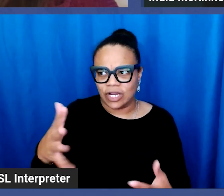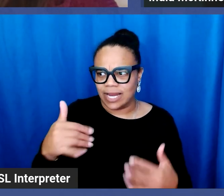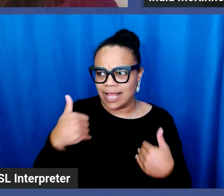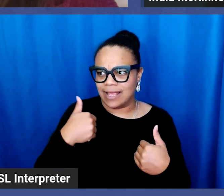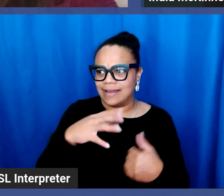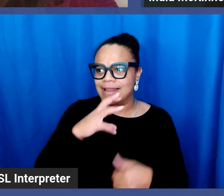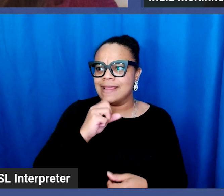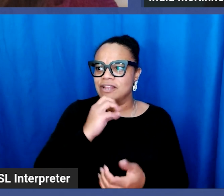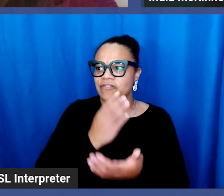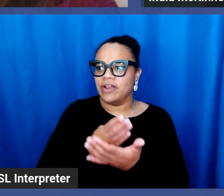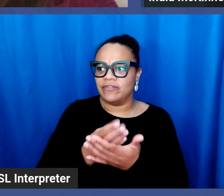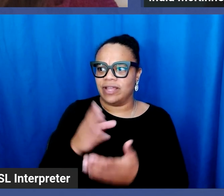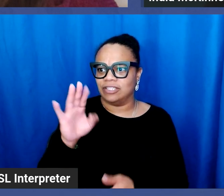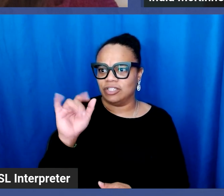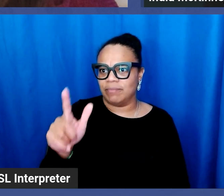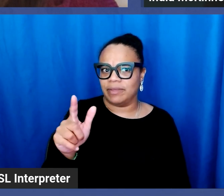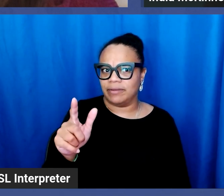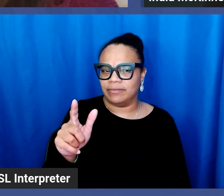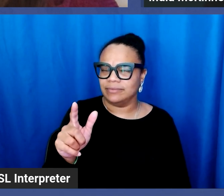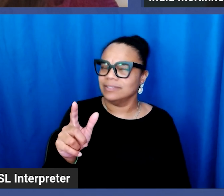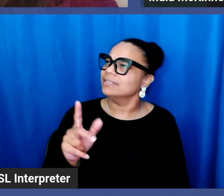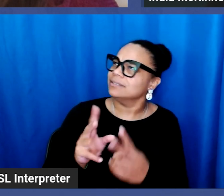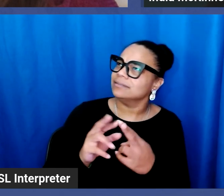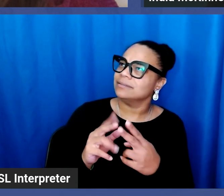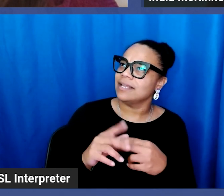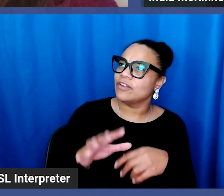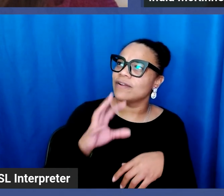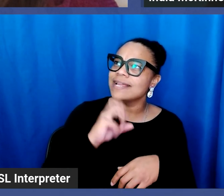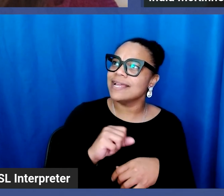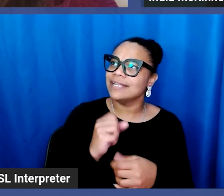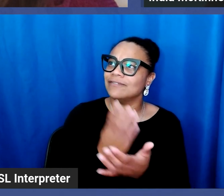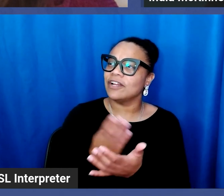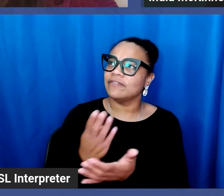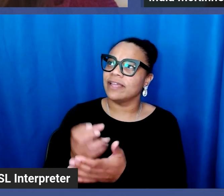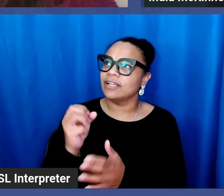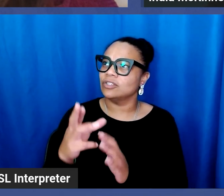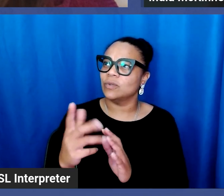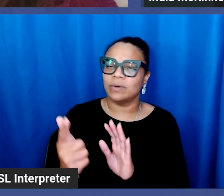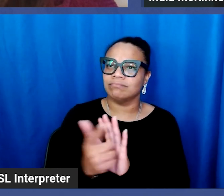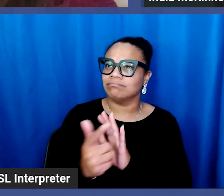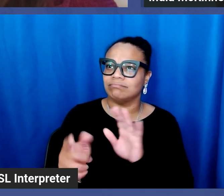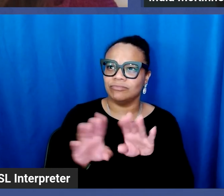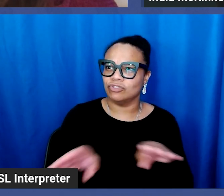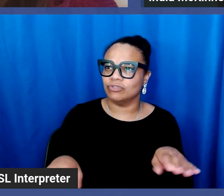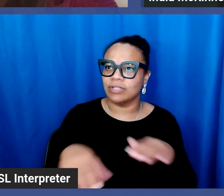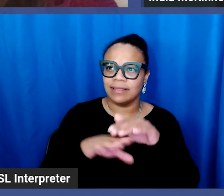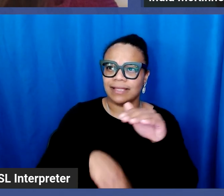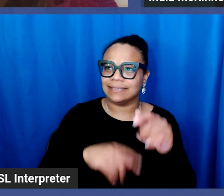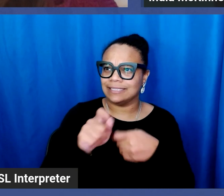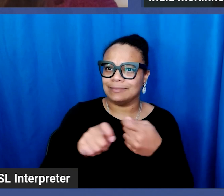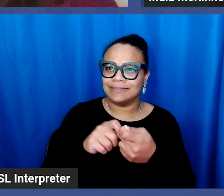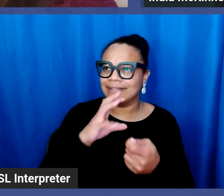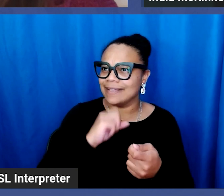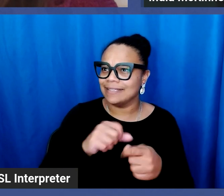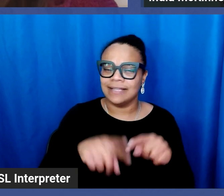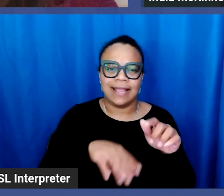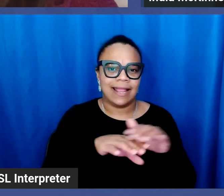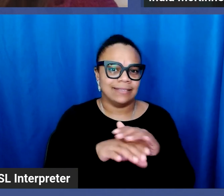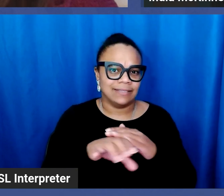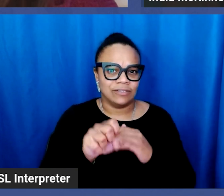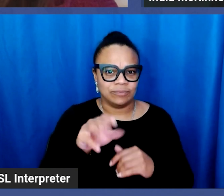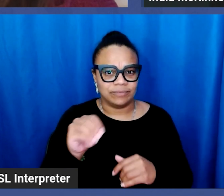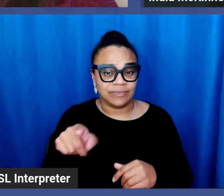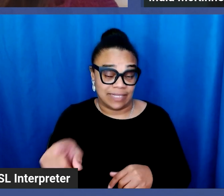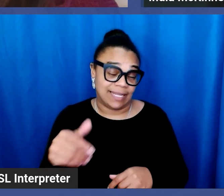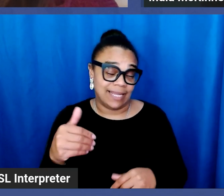that it's either an age verification or banning children under a certain age from accessing social media bill. And he's got the chair,